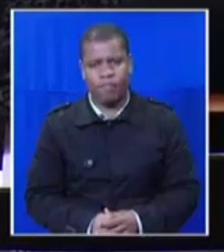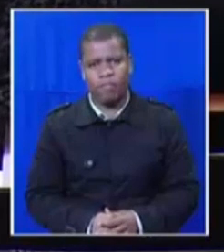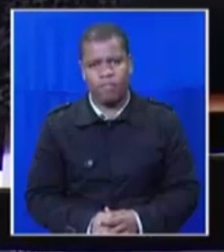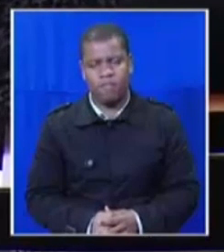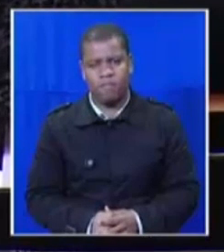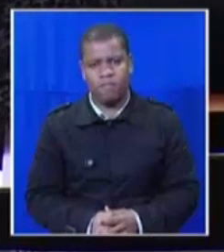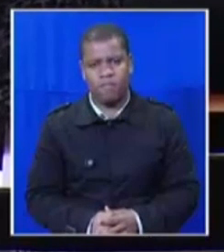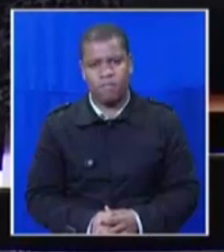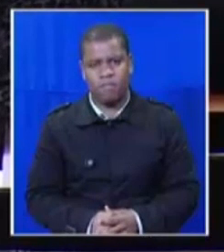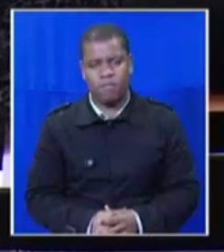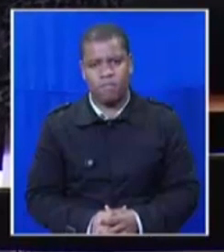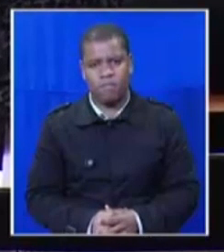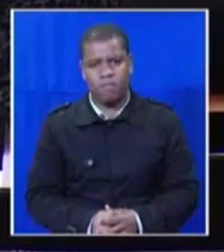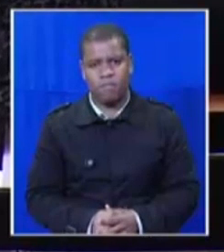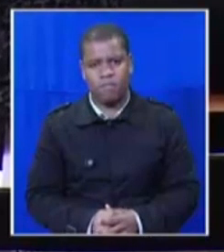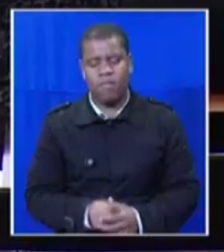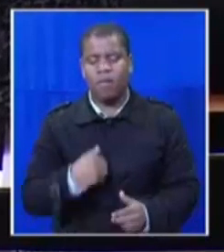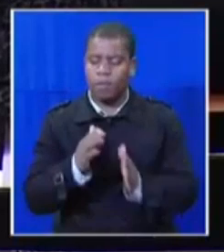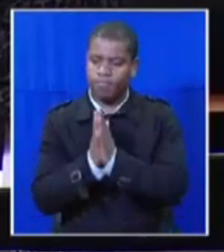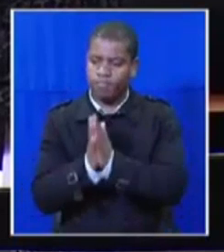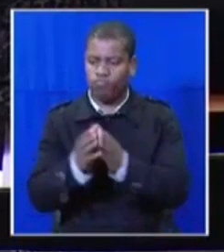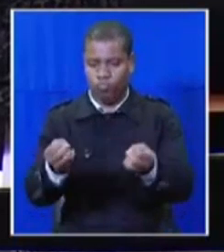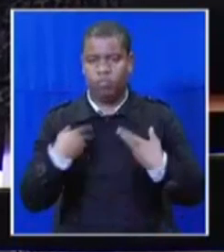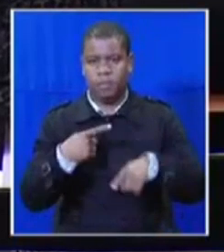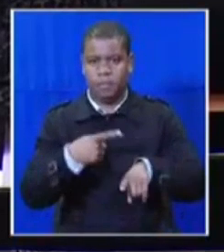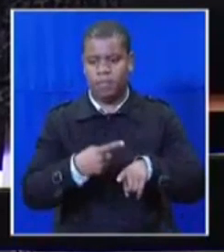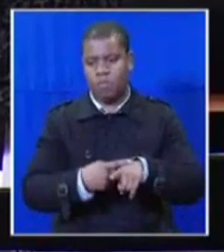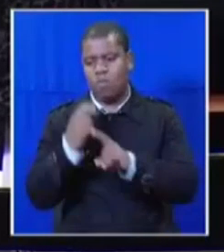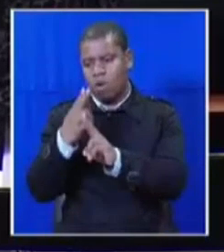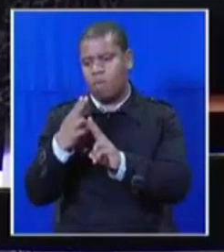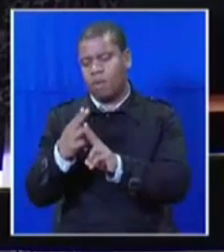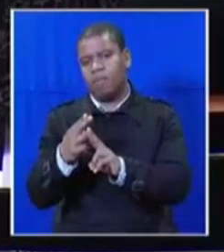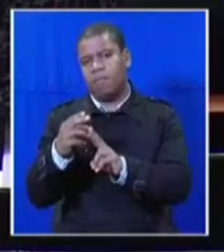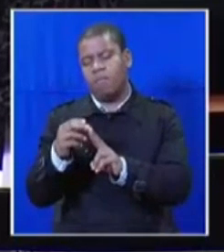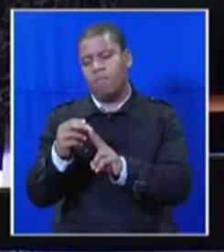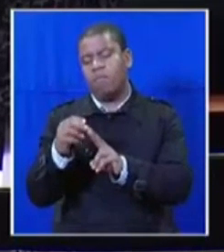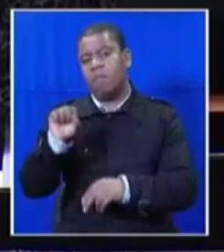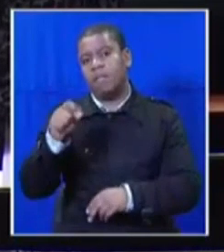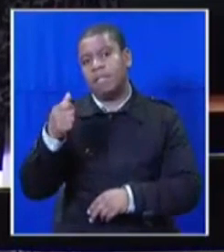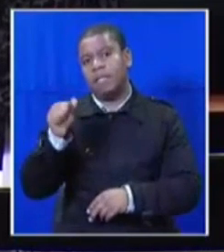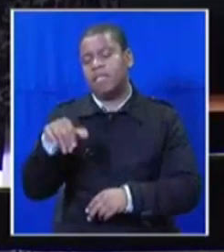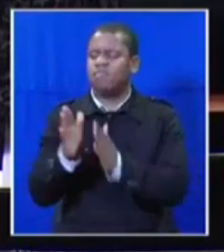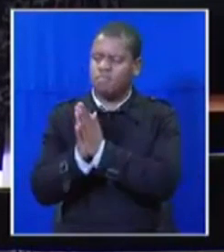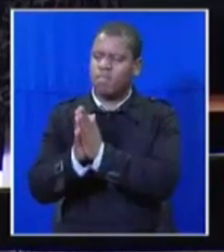may I please complete the process, Honorable Steenhuisen, if you will pardon me and take your seat.